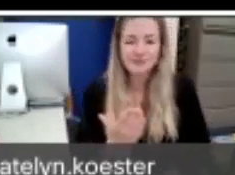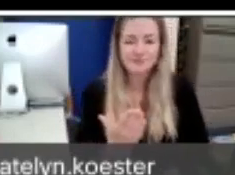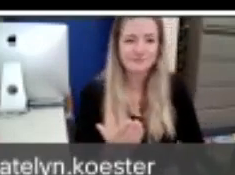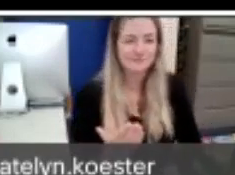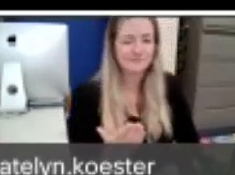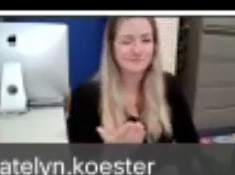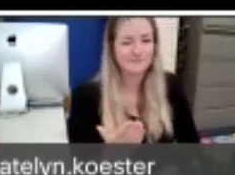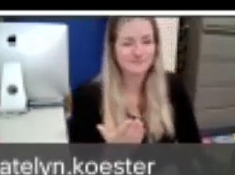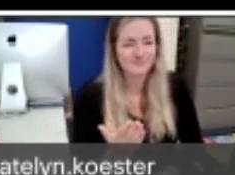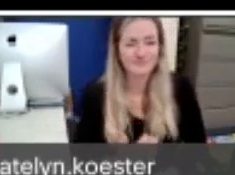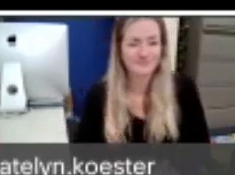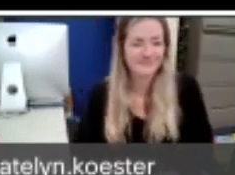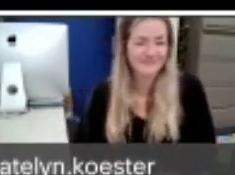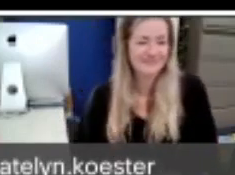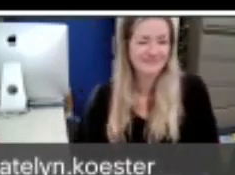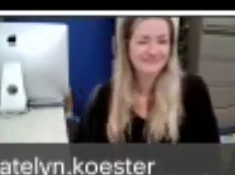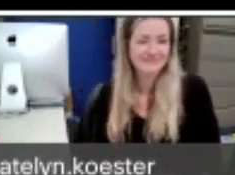Okay. Thank you.